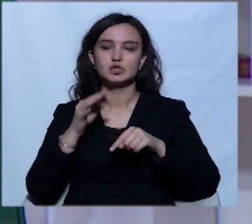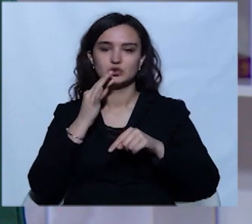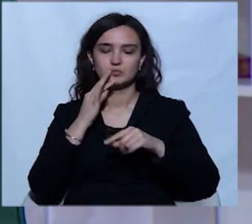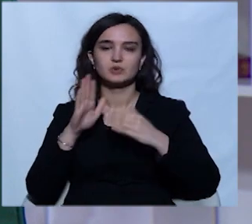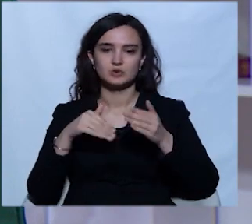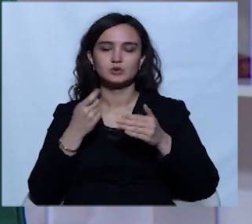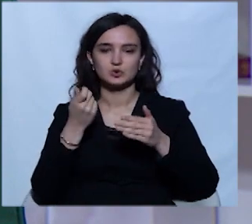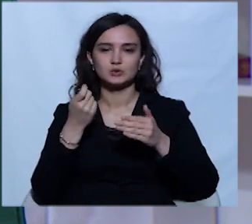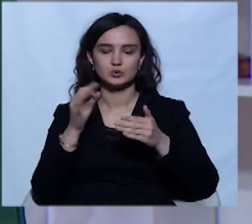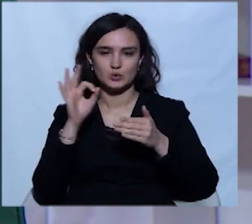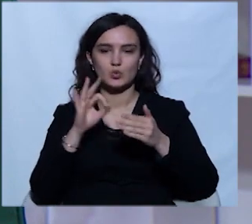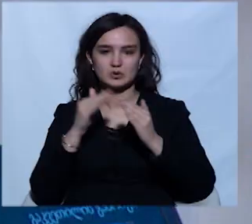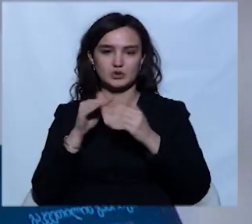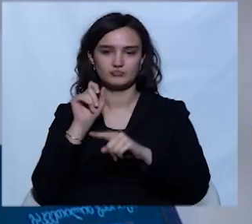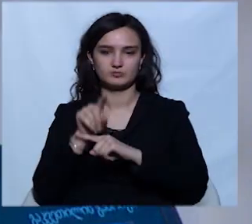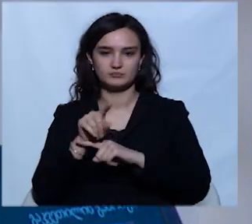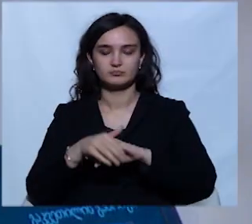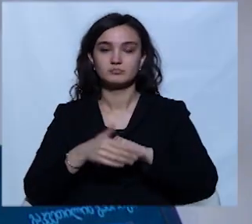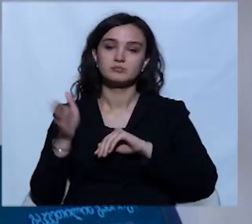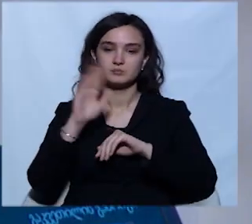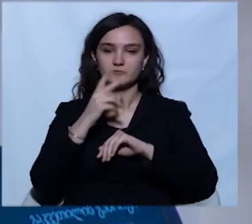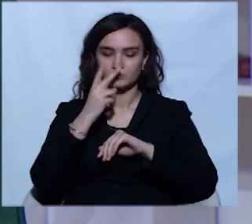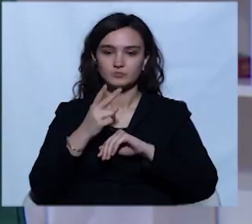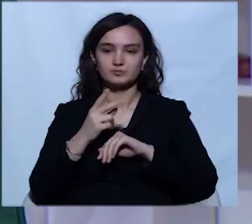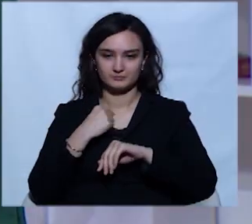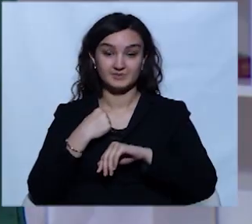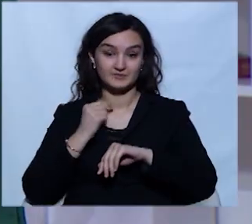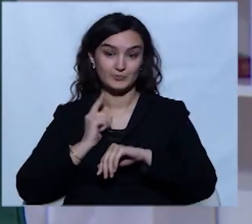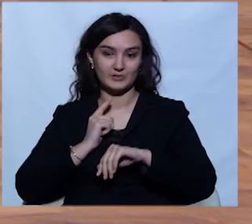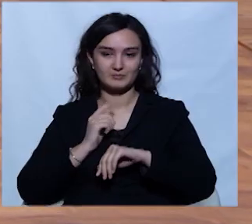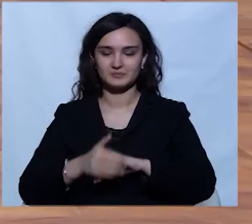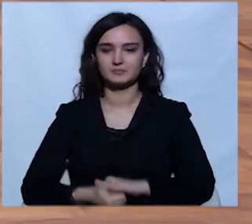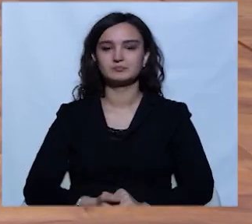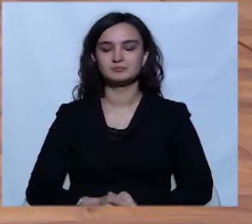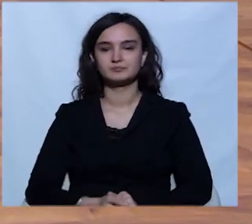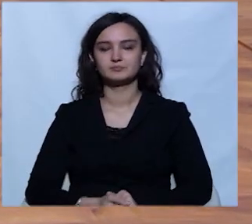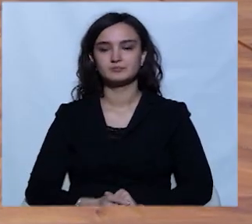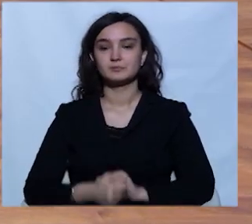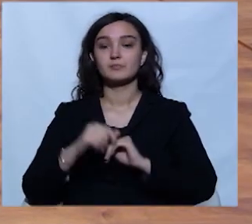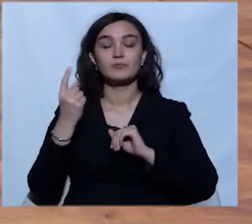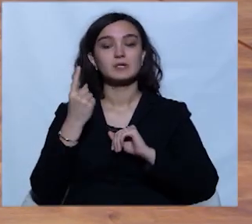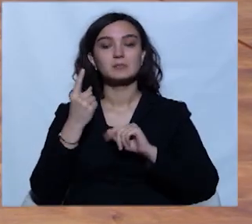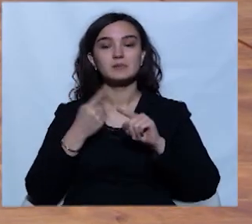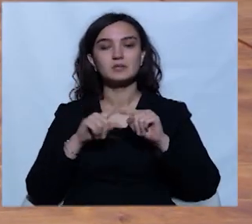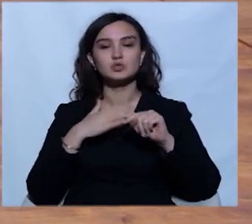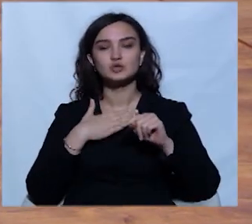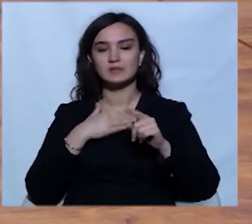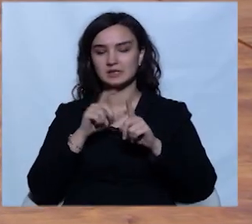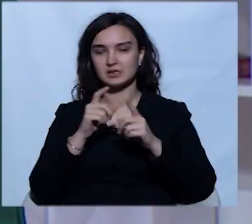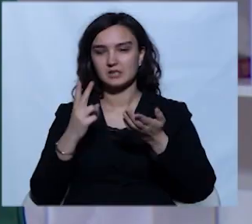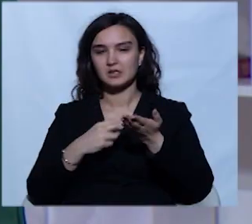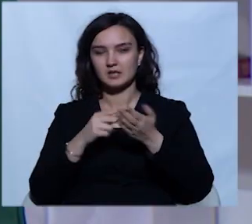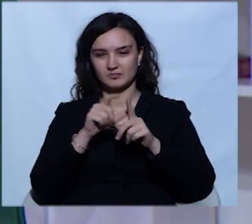a little bit of homework. I'm looking forward to it. Me too. First up, our